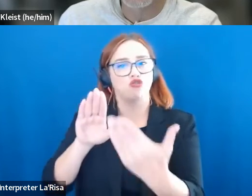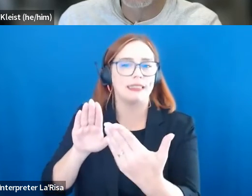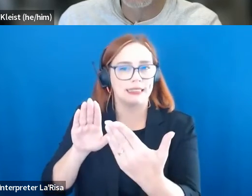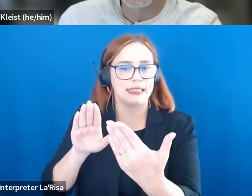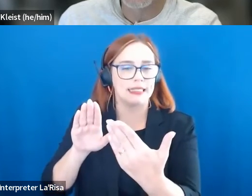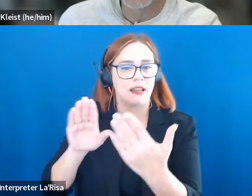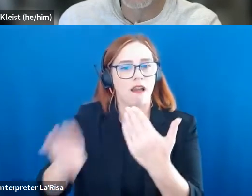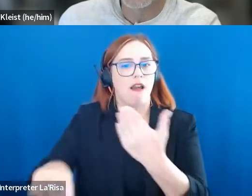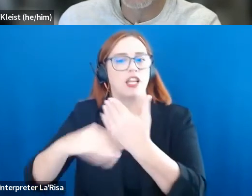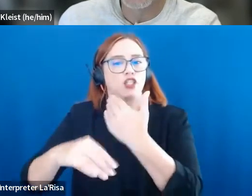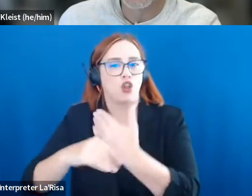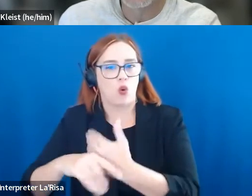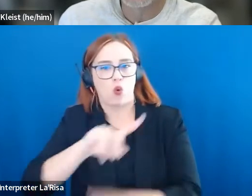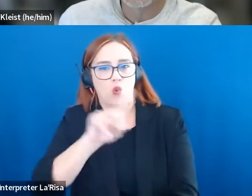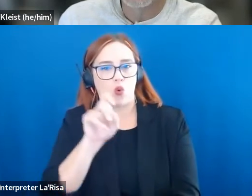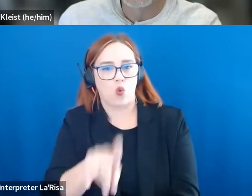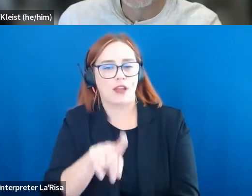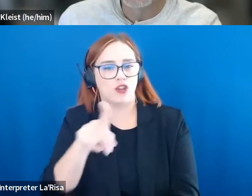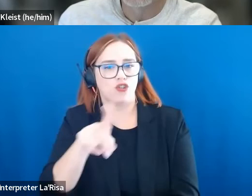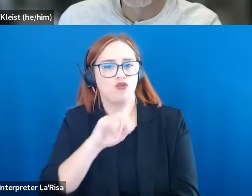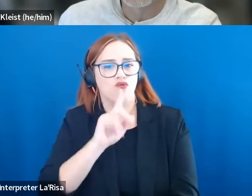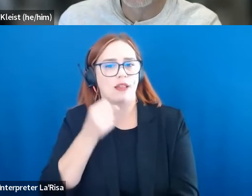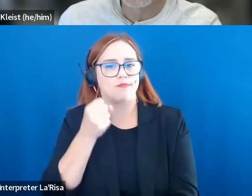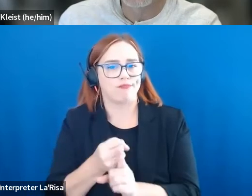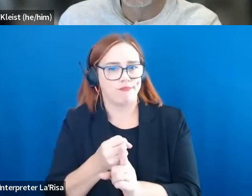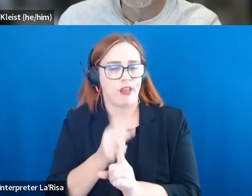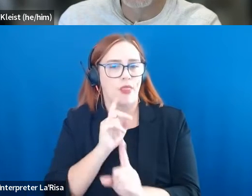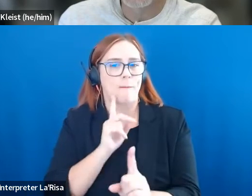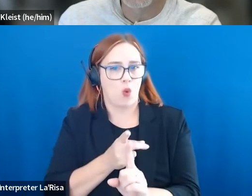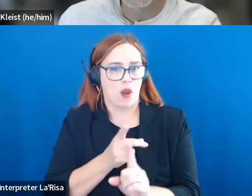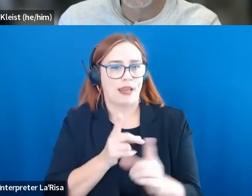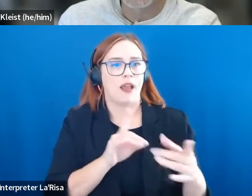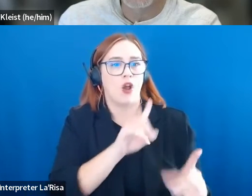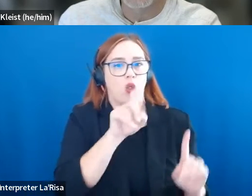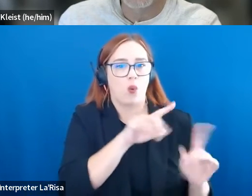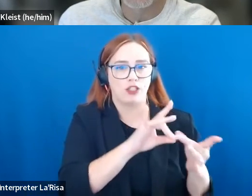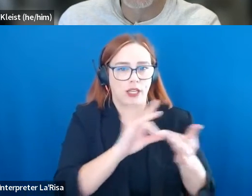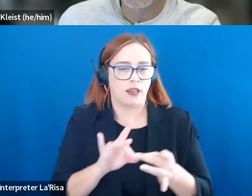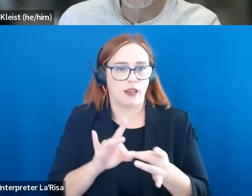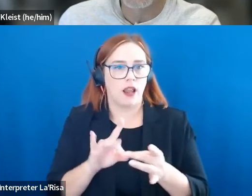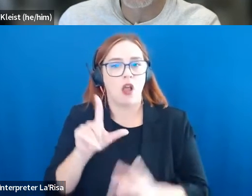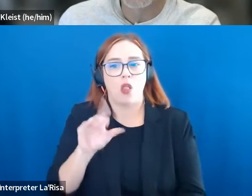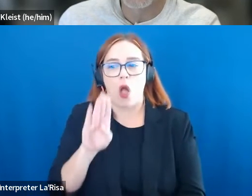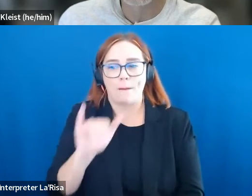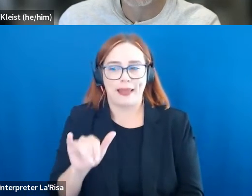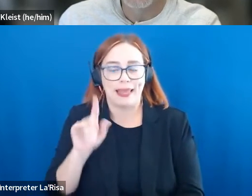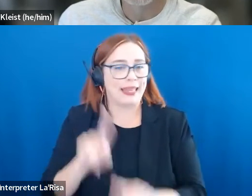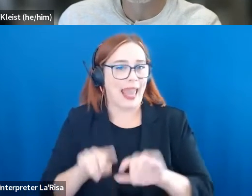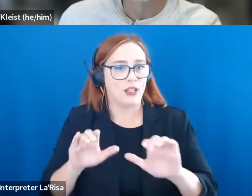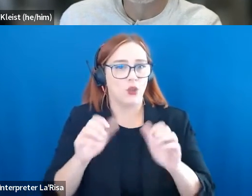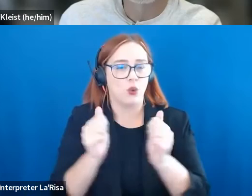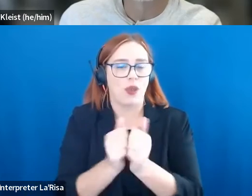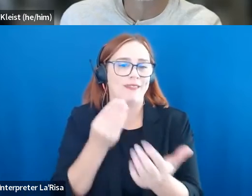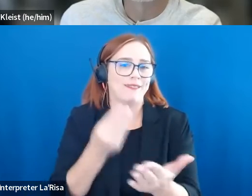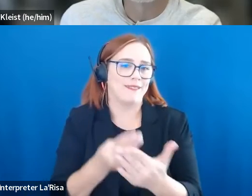similar topic. And I think you really hit the point there, Linda. The question is around, since lobbying cannot be done with federal funding, how do you pay for the time